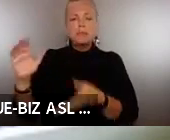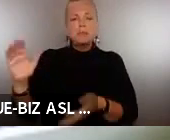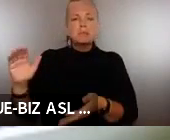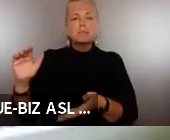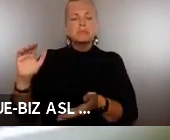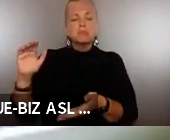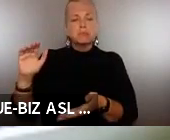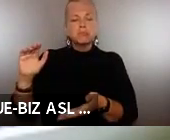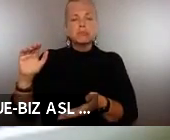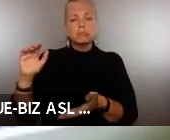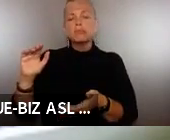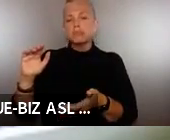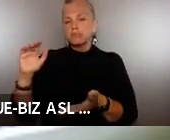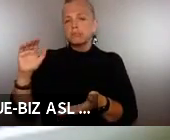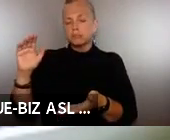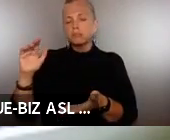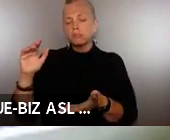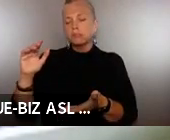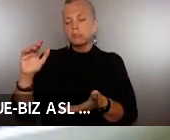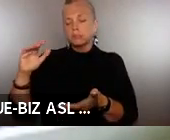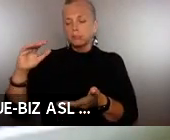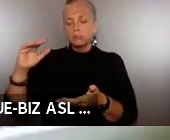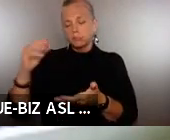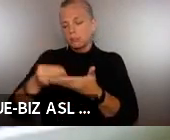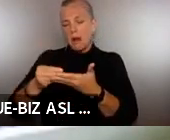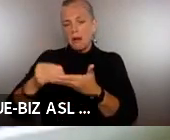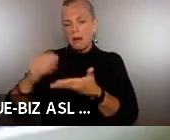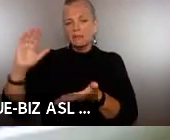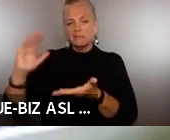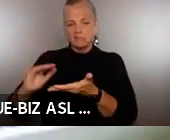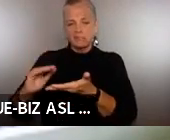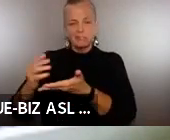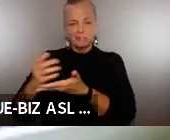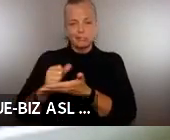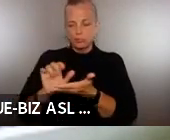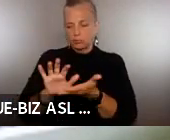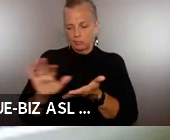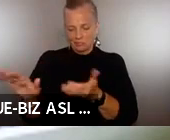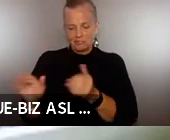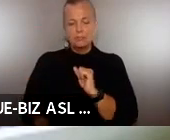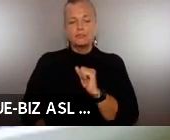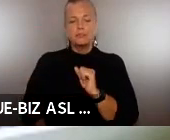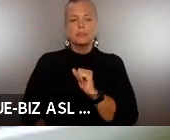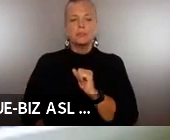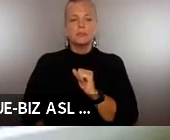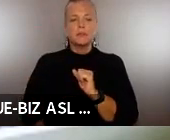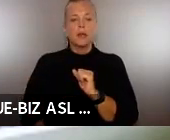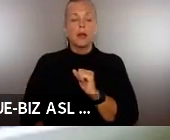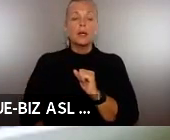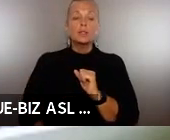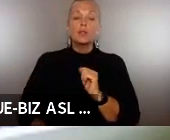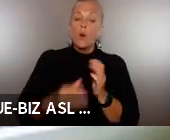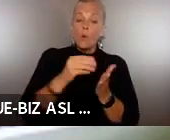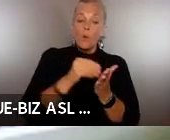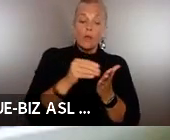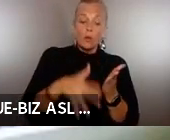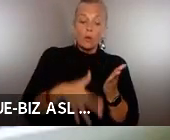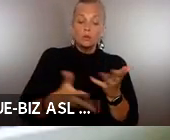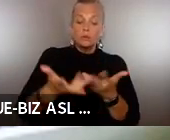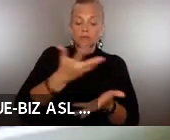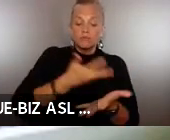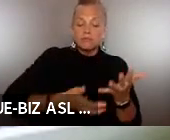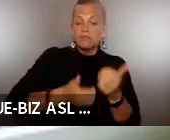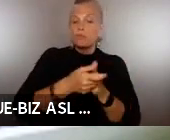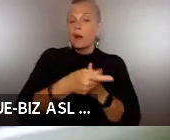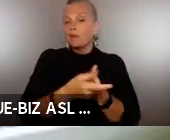And a lot of the students and people I associated with, they wanted me to run the